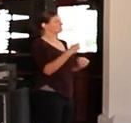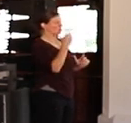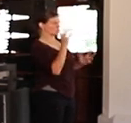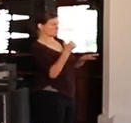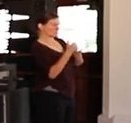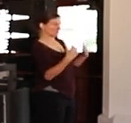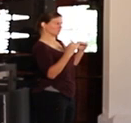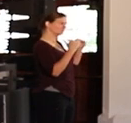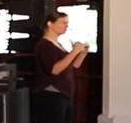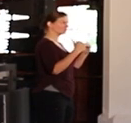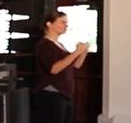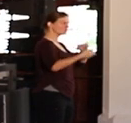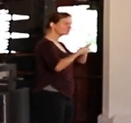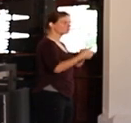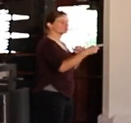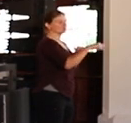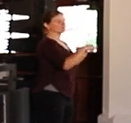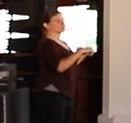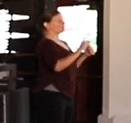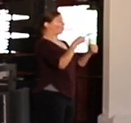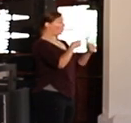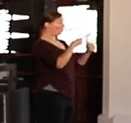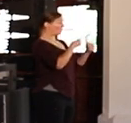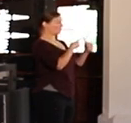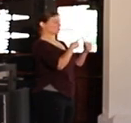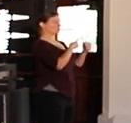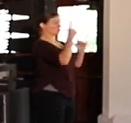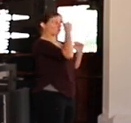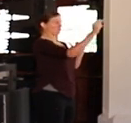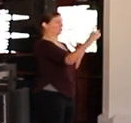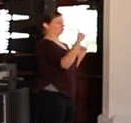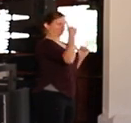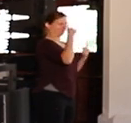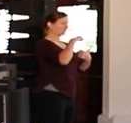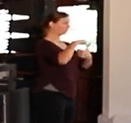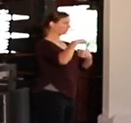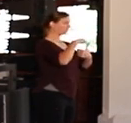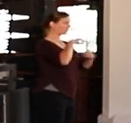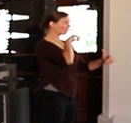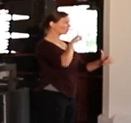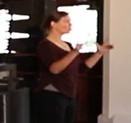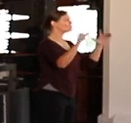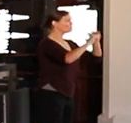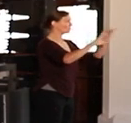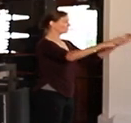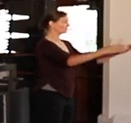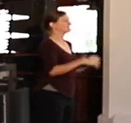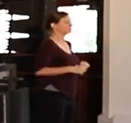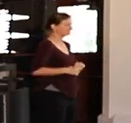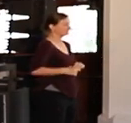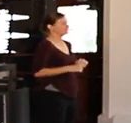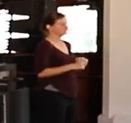co-collaborators. The first profound thought is, go to class.